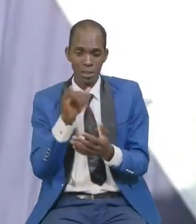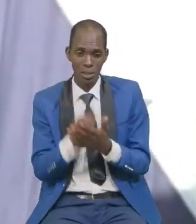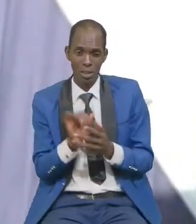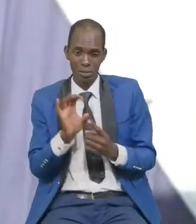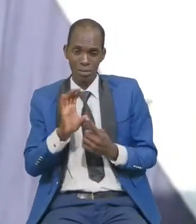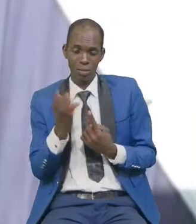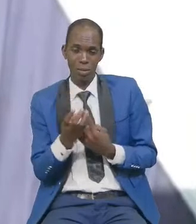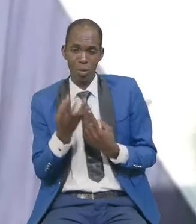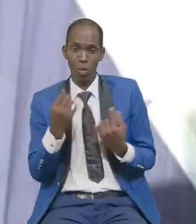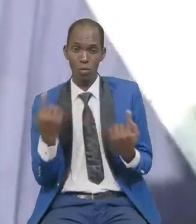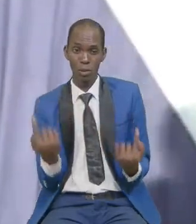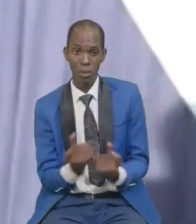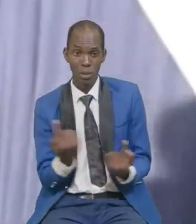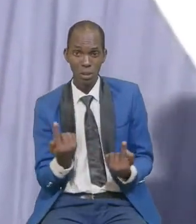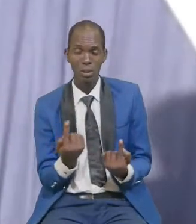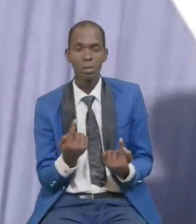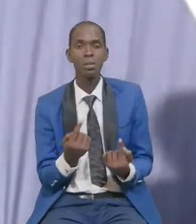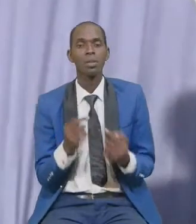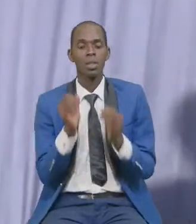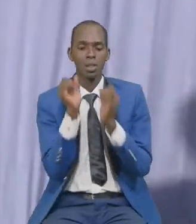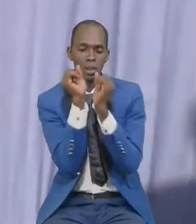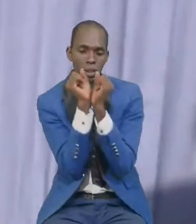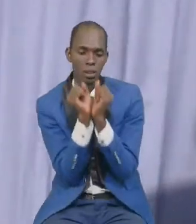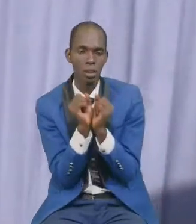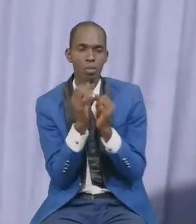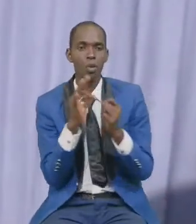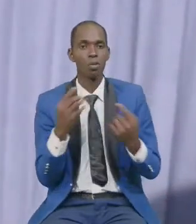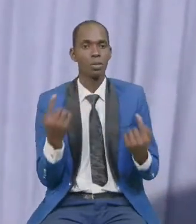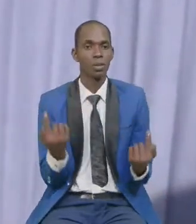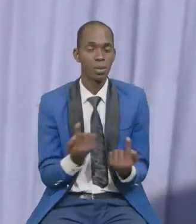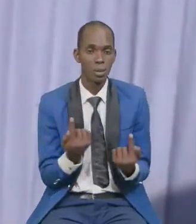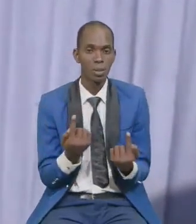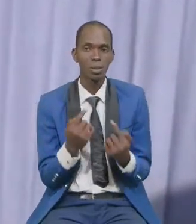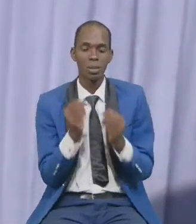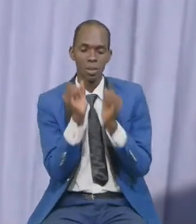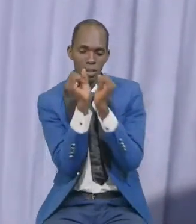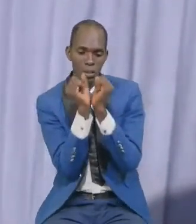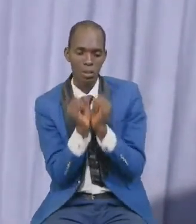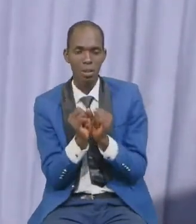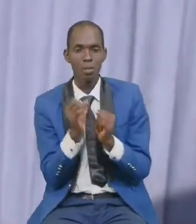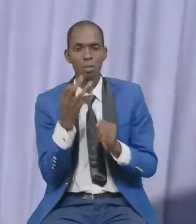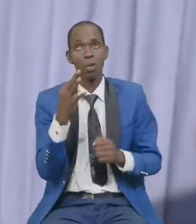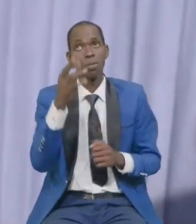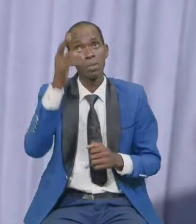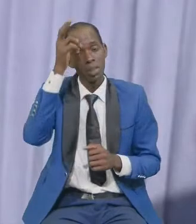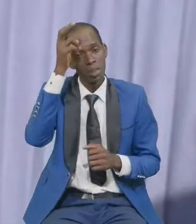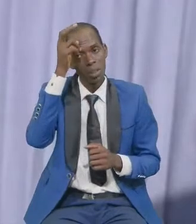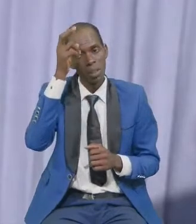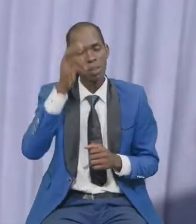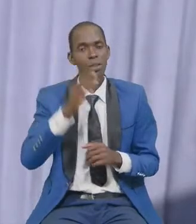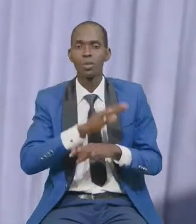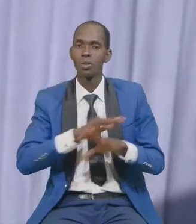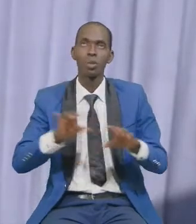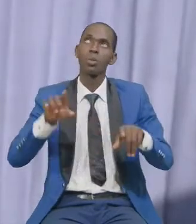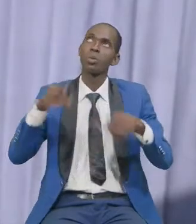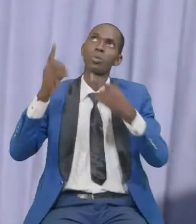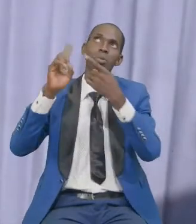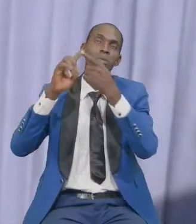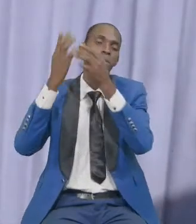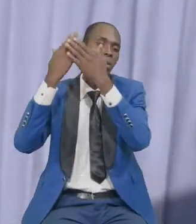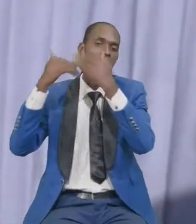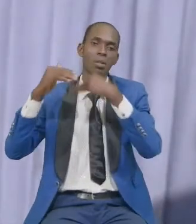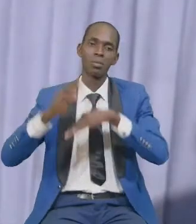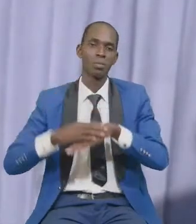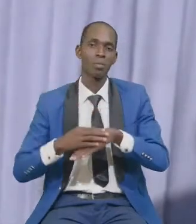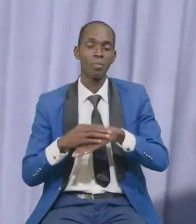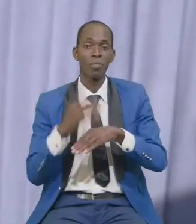condition, slaves of sin, slaves of Satan, don't go to heaven.